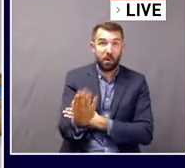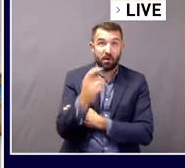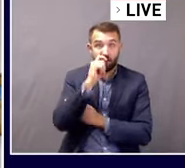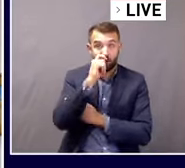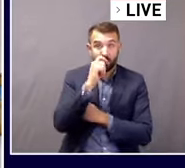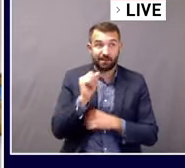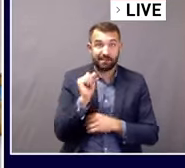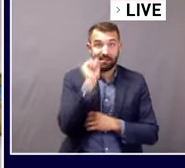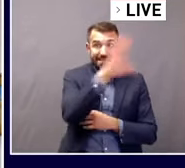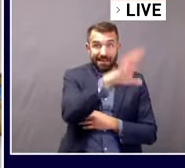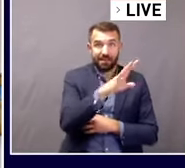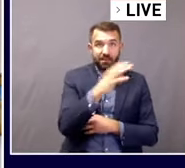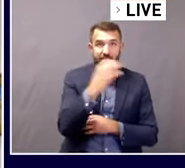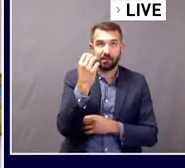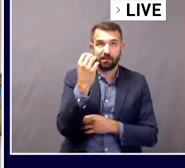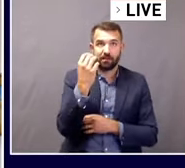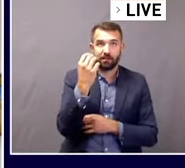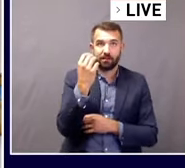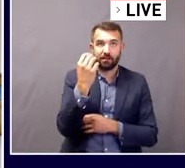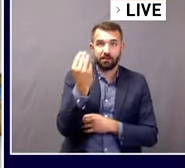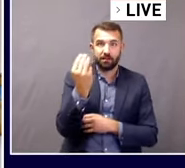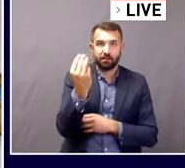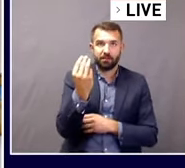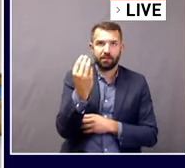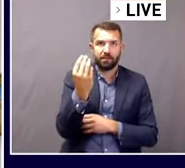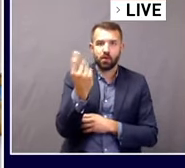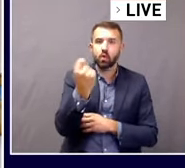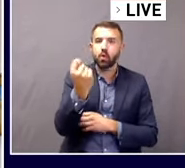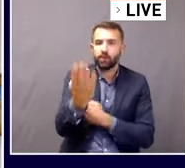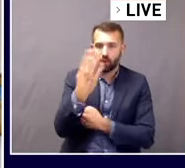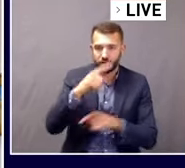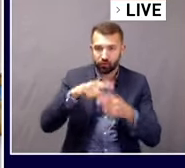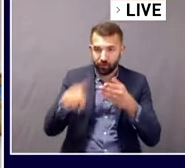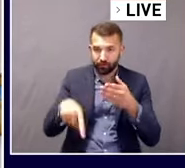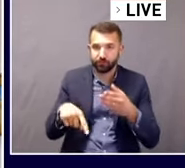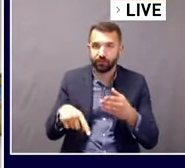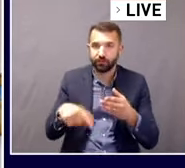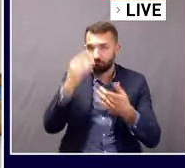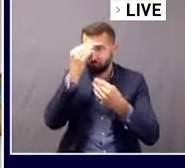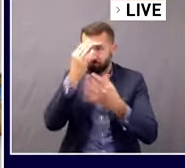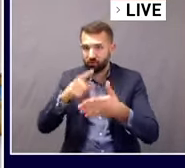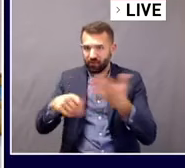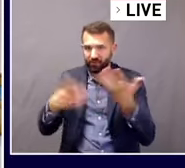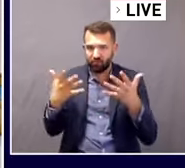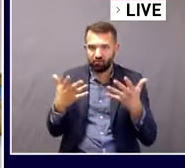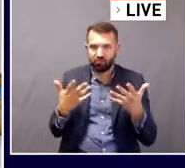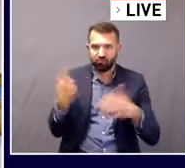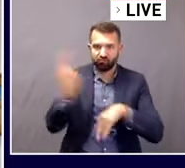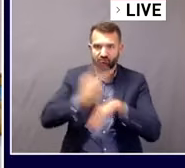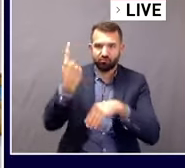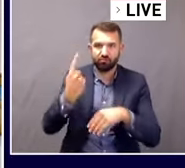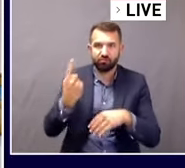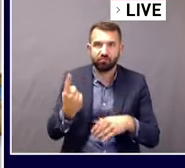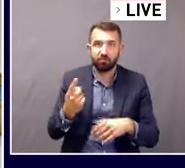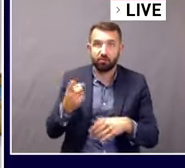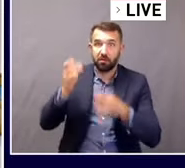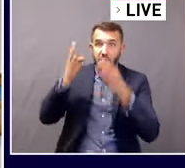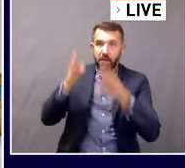Tuesday morning. So it does vary. I can't comment on a specific case, but we're not aware of systematic delays